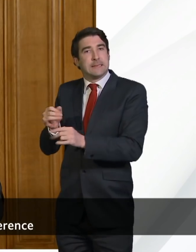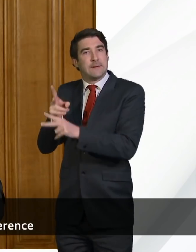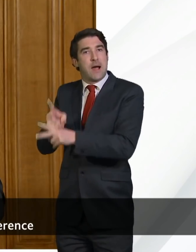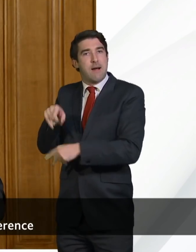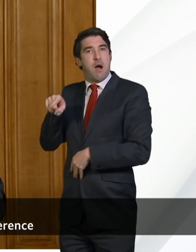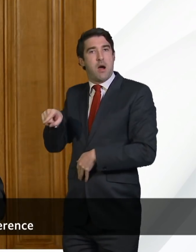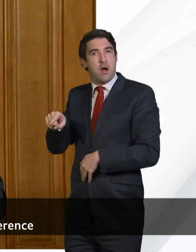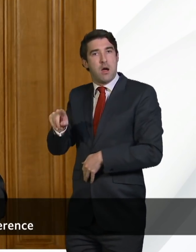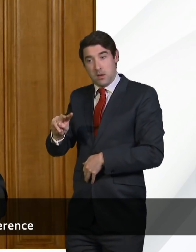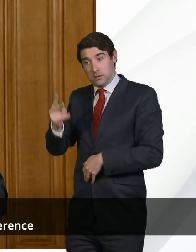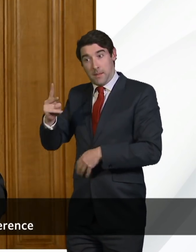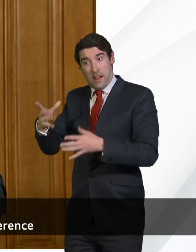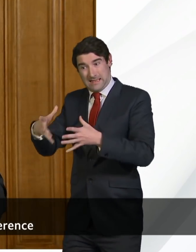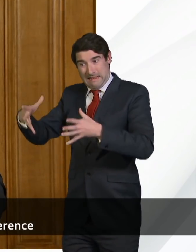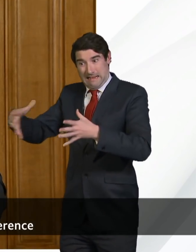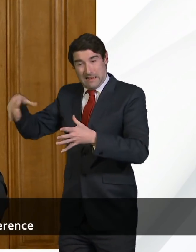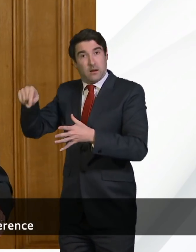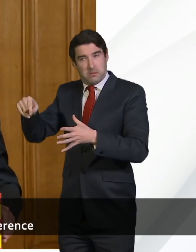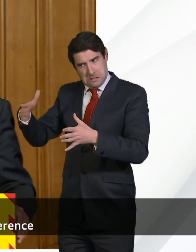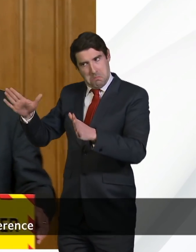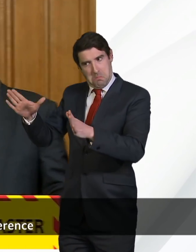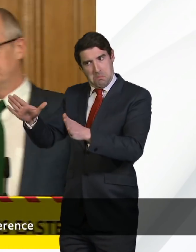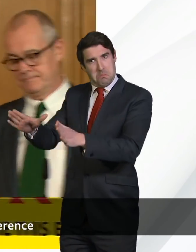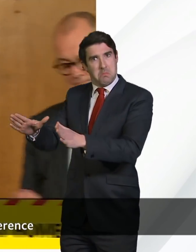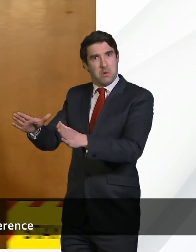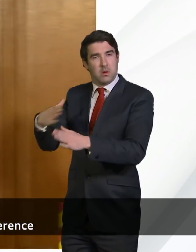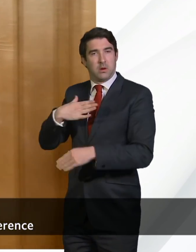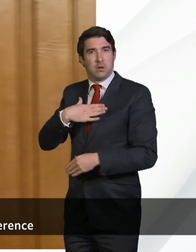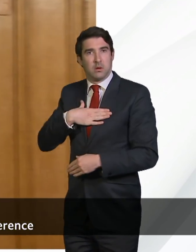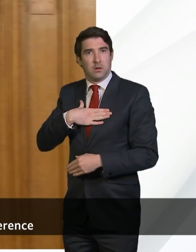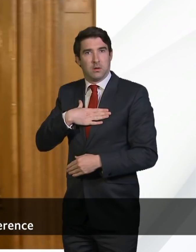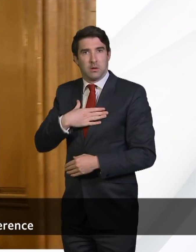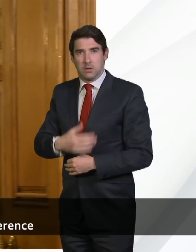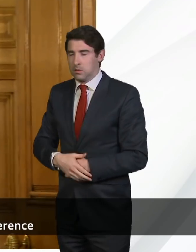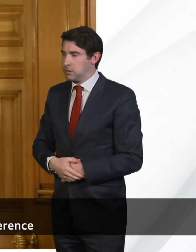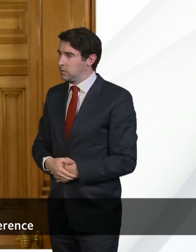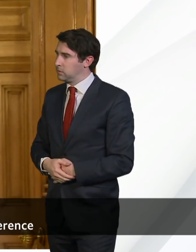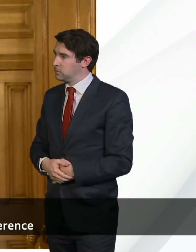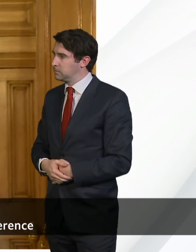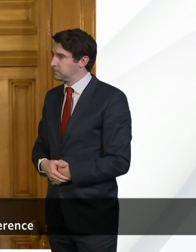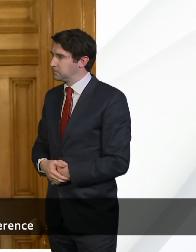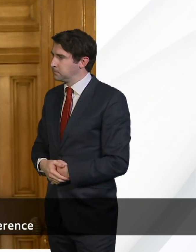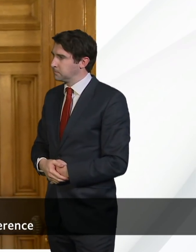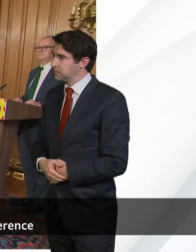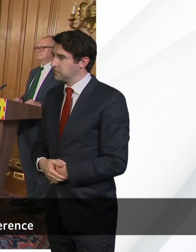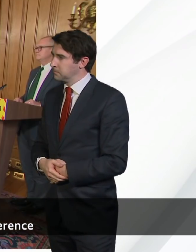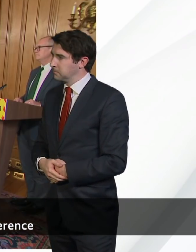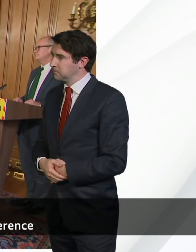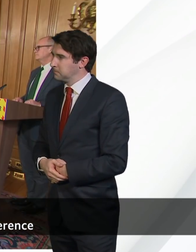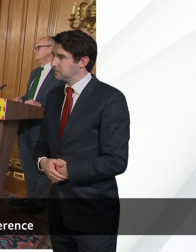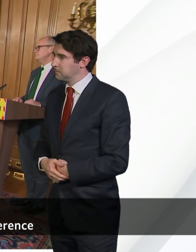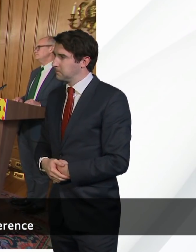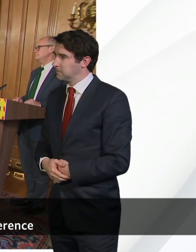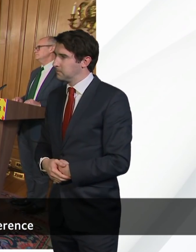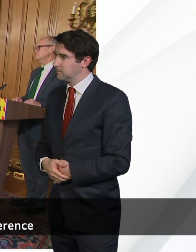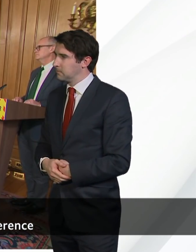earlier and the efforts that have been made in terms of social distancing. Sam, did you want to follow up? Just in terms of